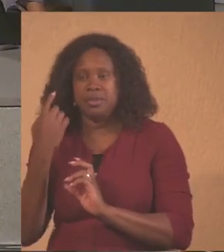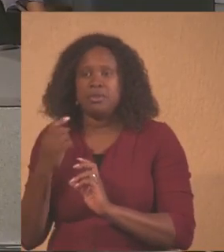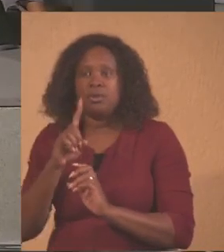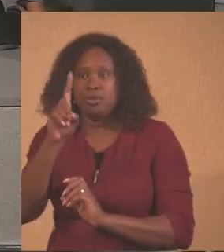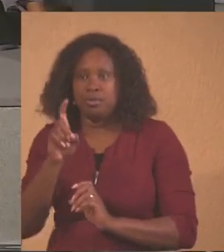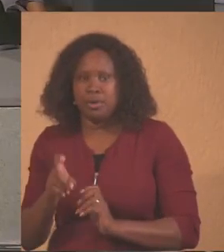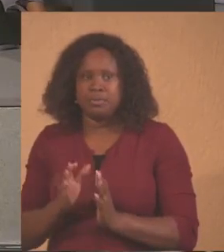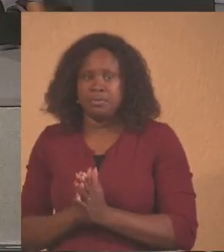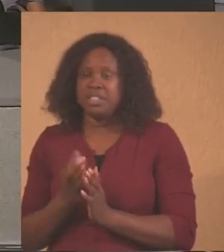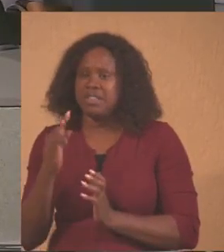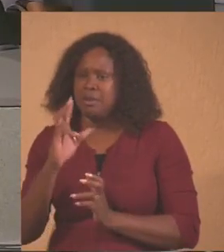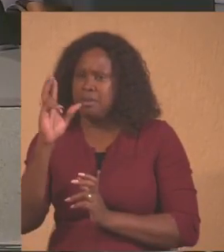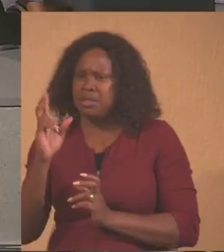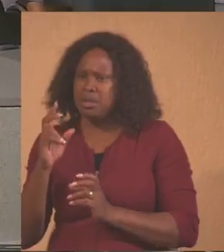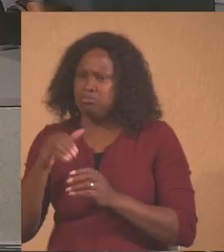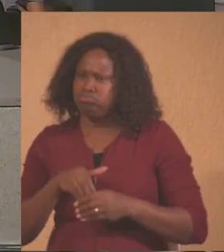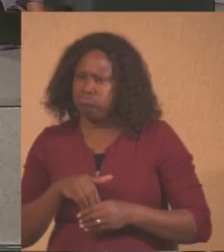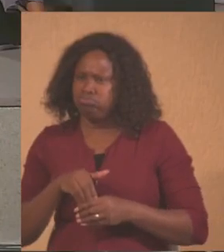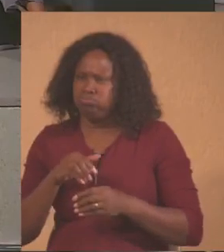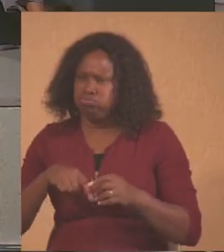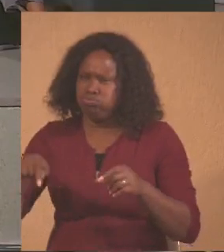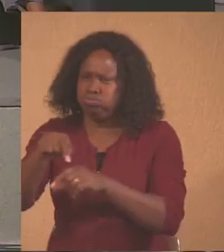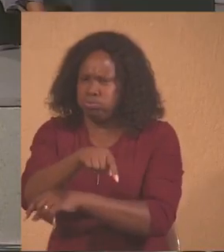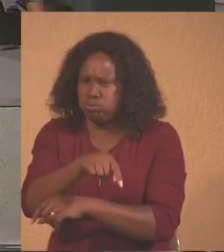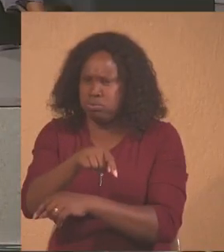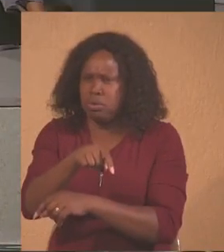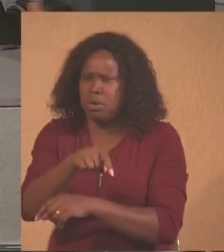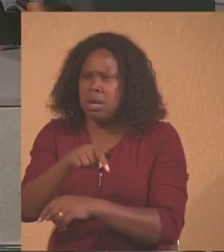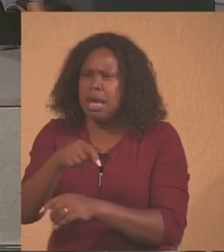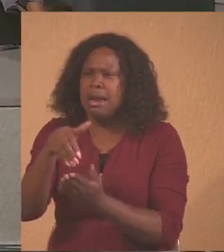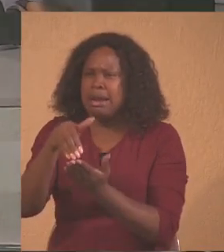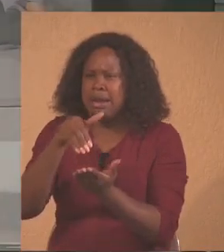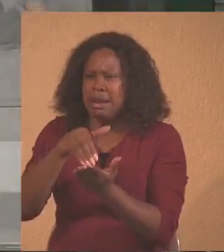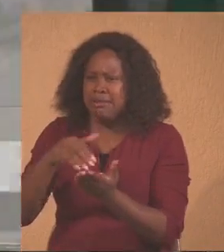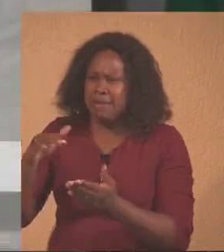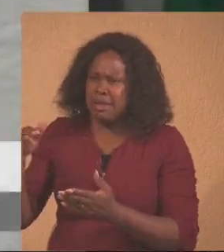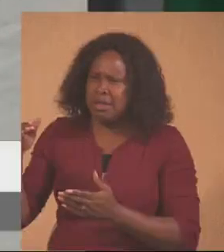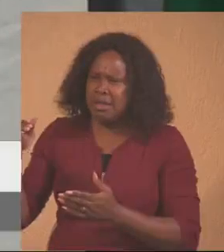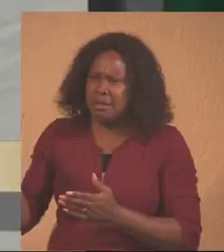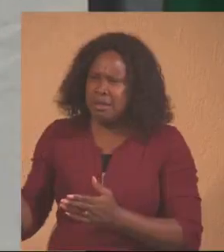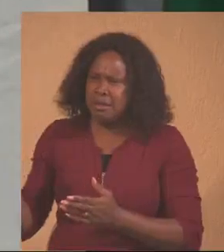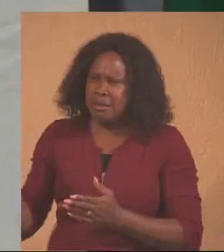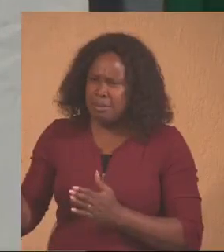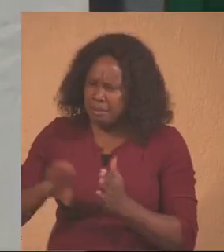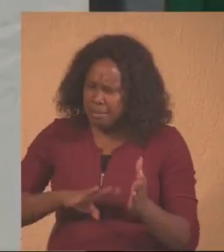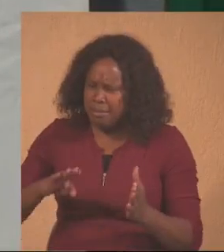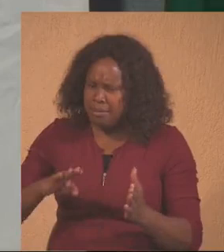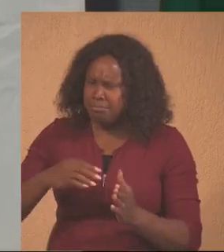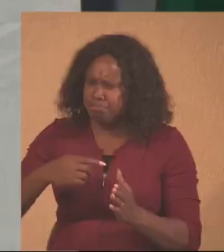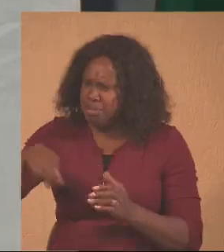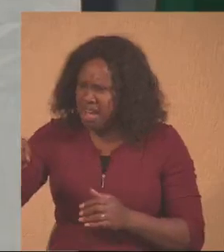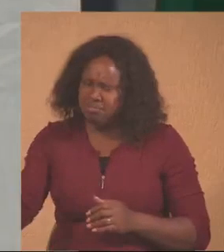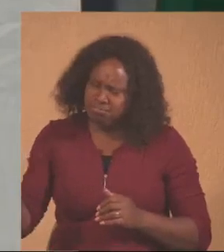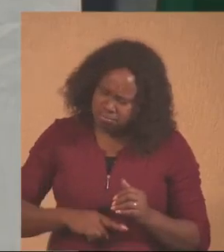If a traveler, in particular a Namibian, is arriving back into country, the first step at the